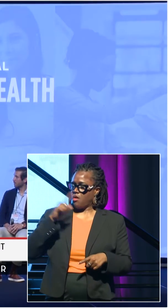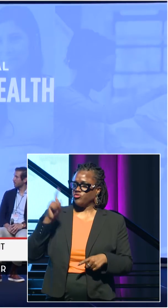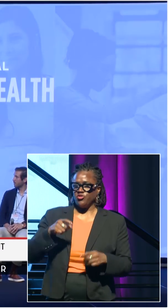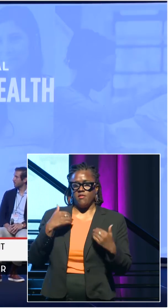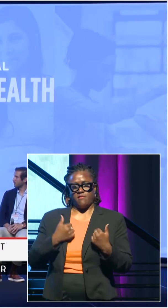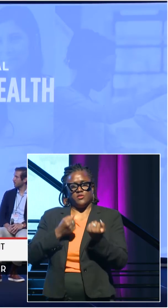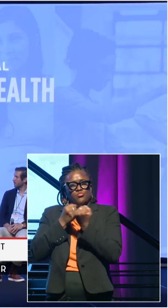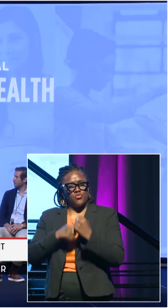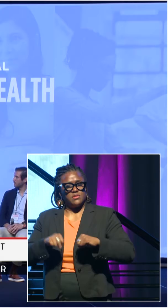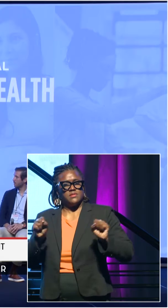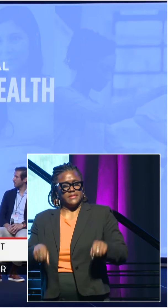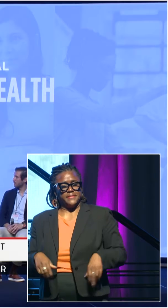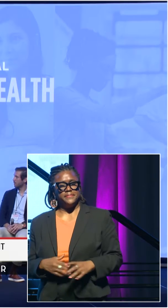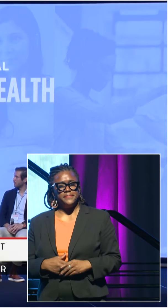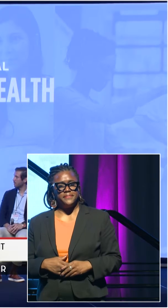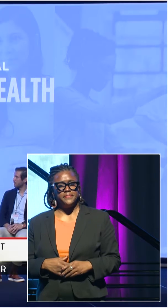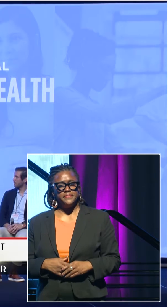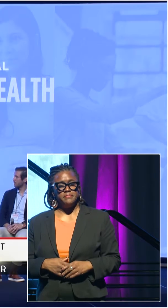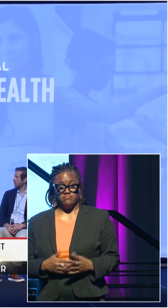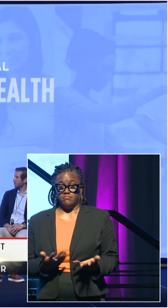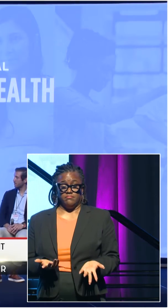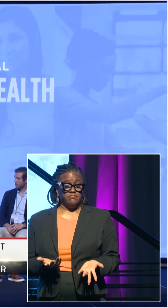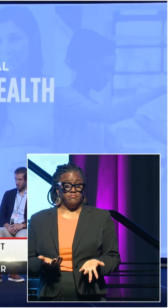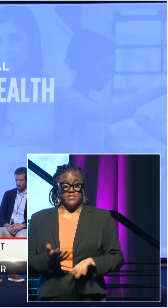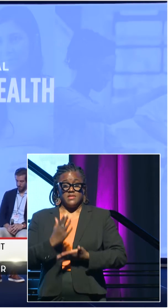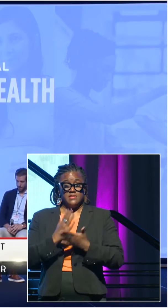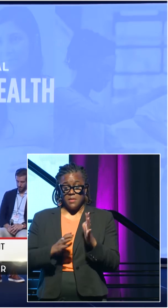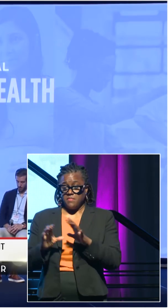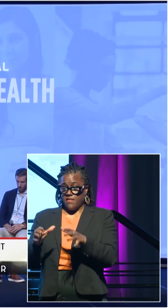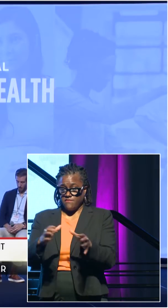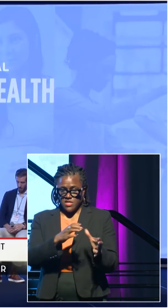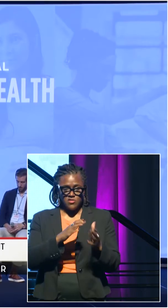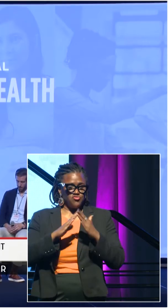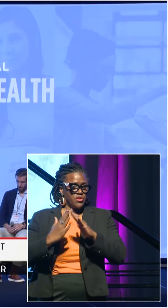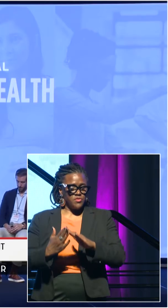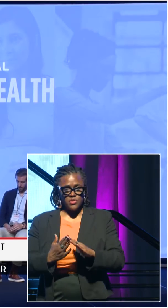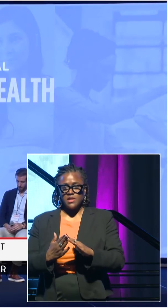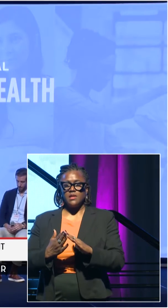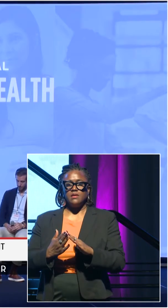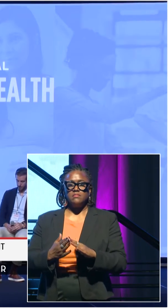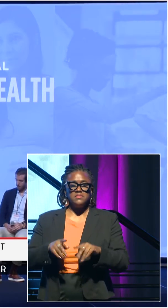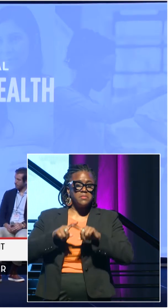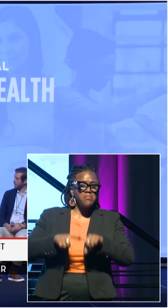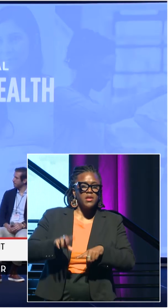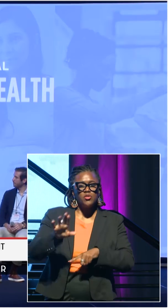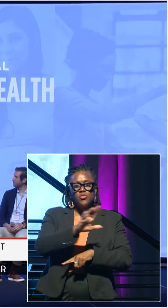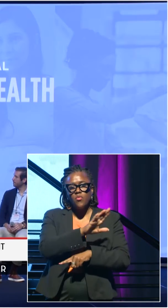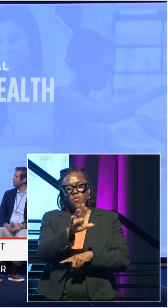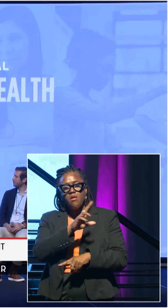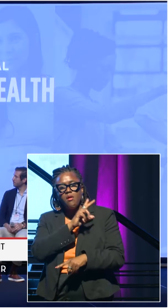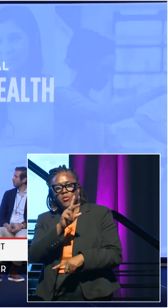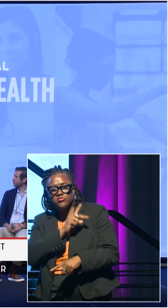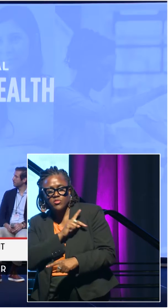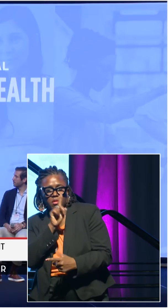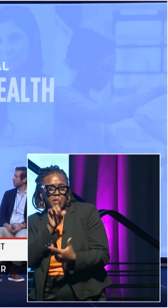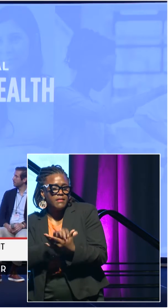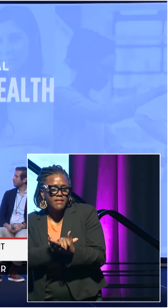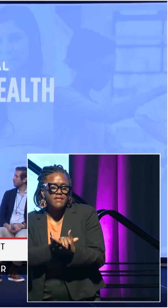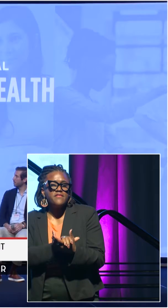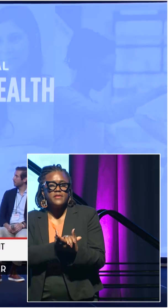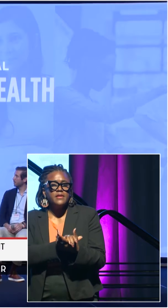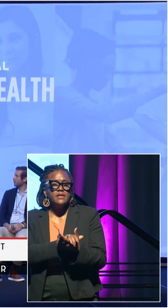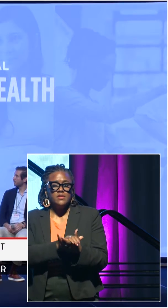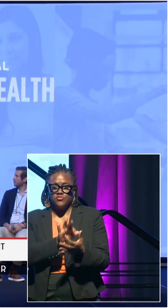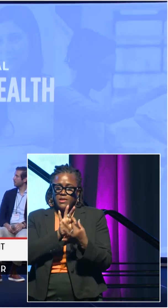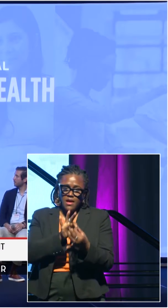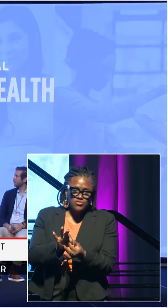support system. And in some villages and communities, based on your own personal beliefs